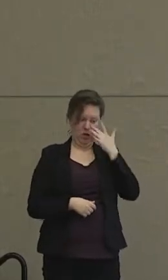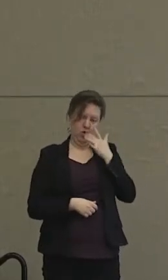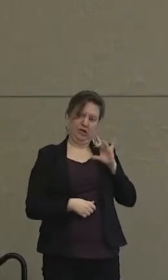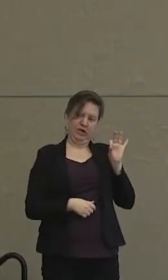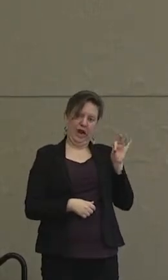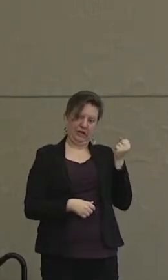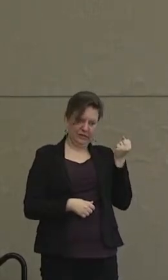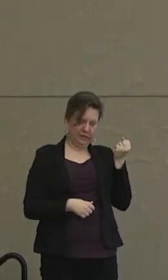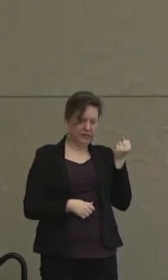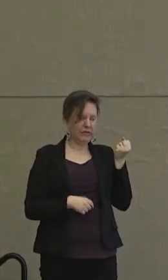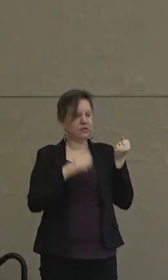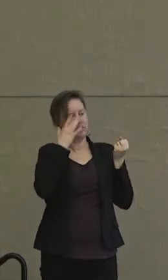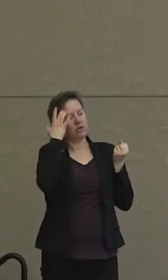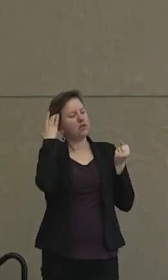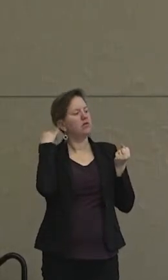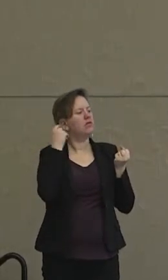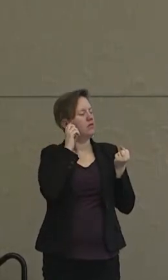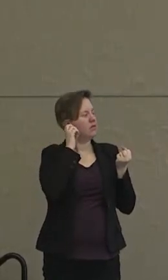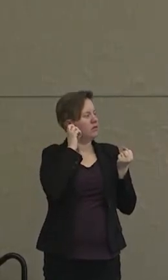90s.